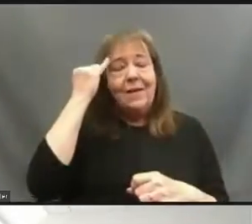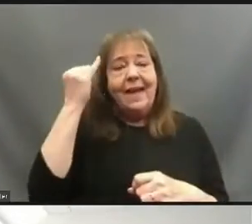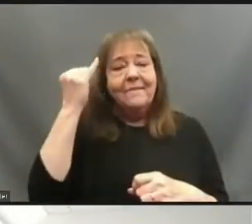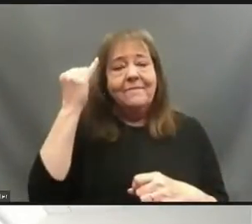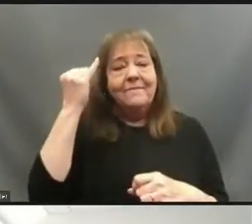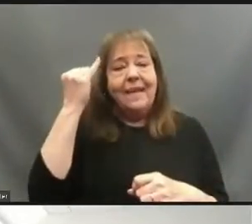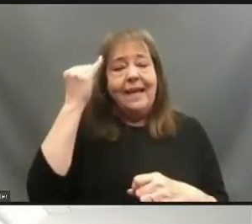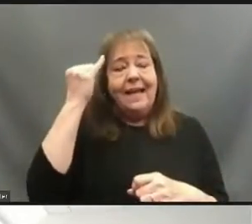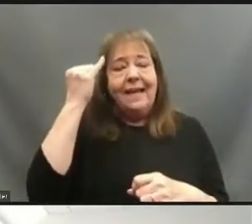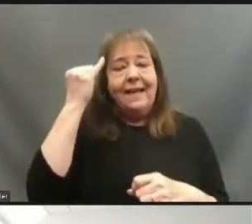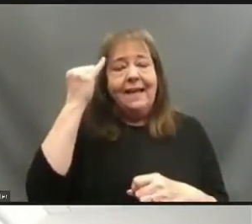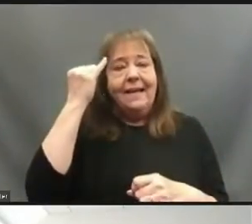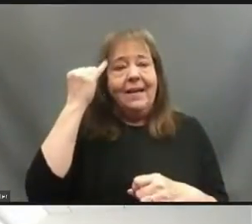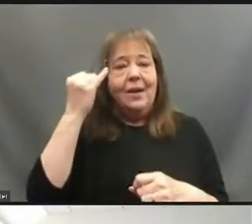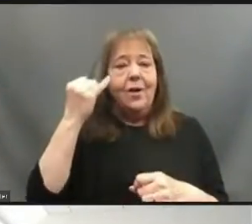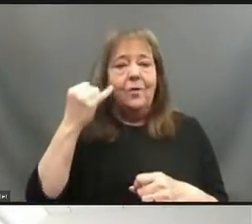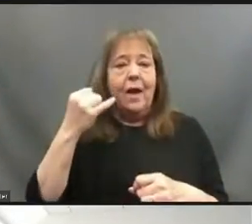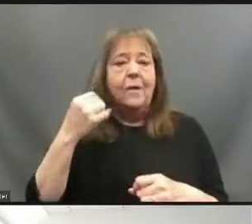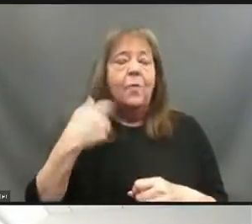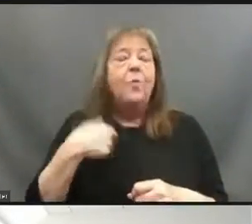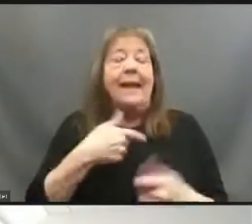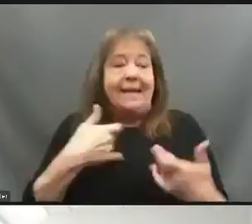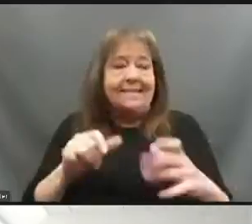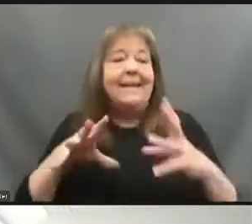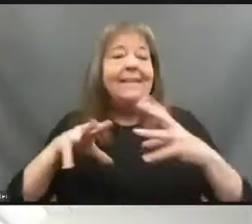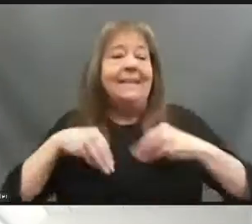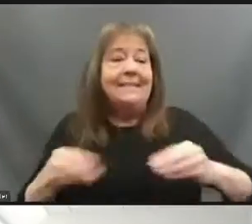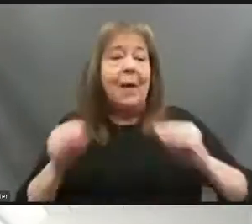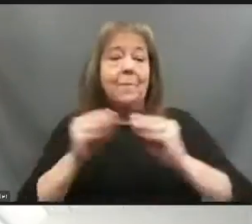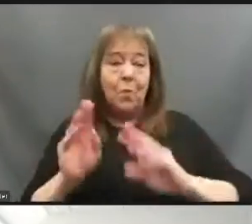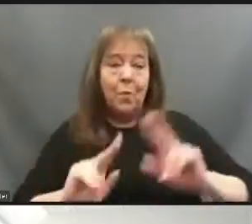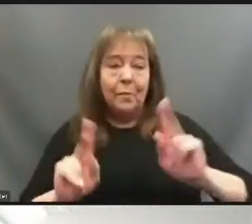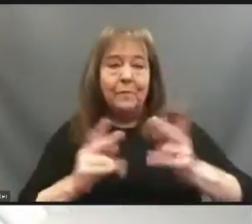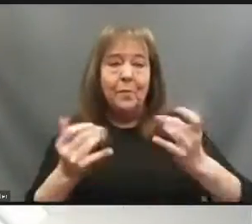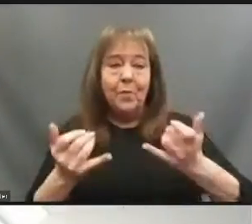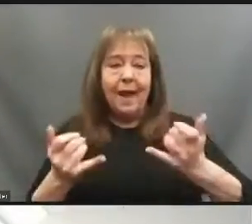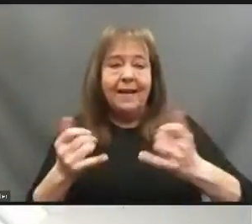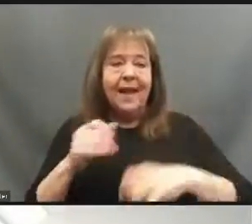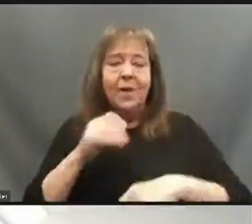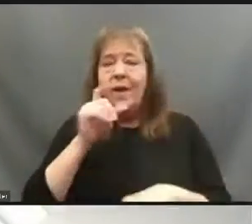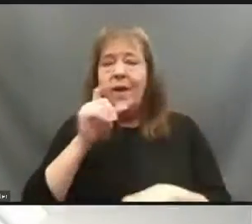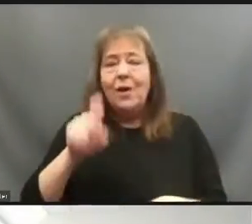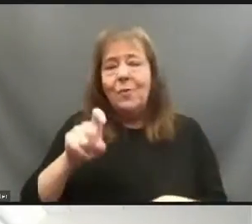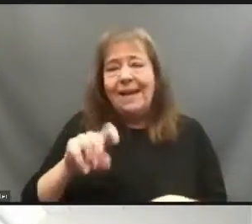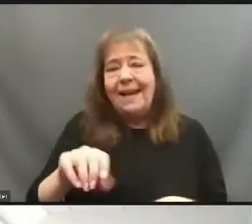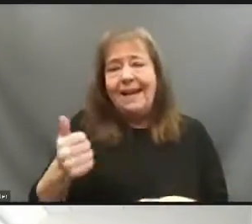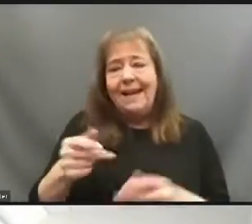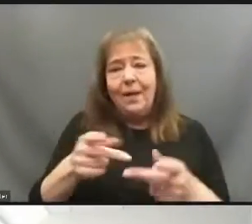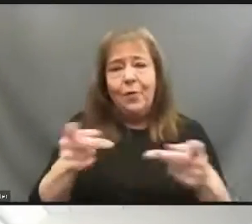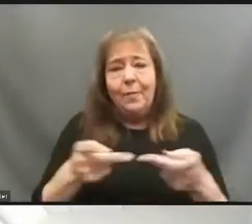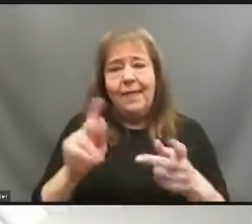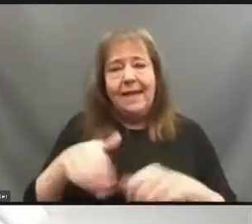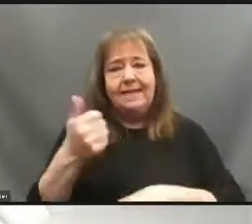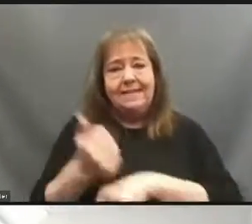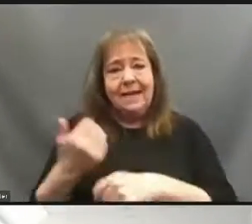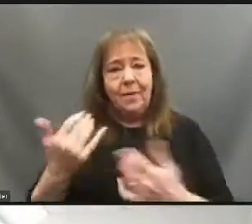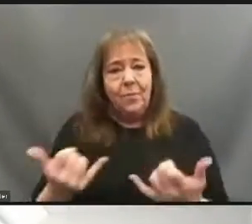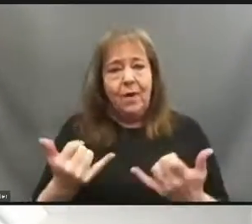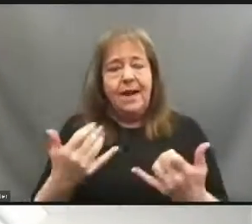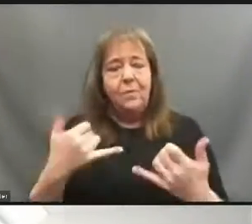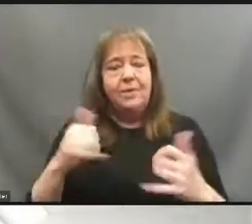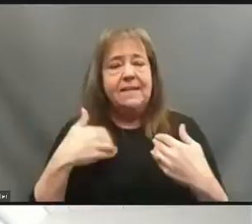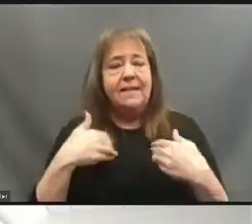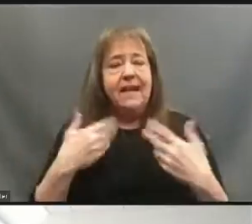we can certainly accommodate more patients there at that location. So I don't know that we need another location because we have lots